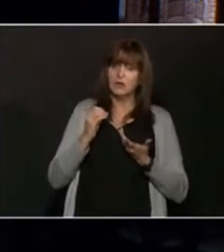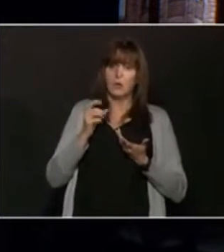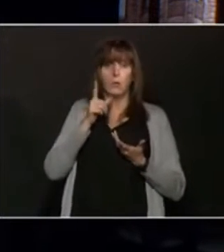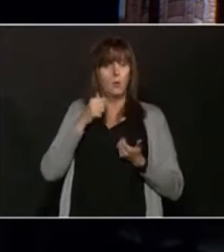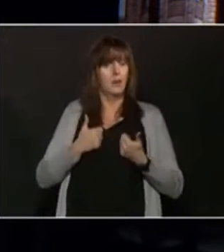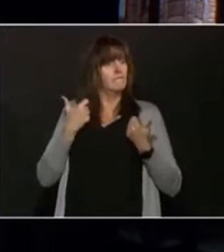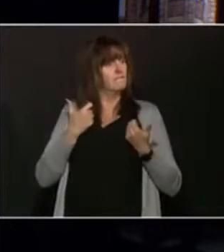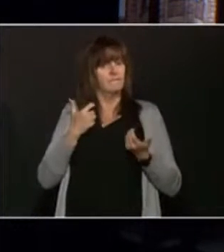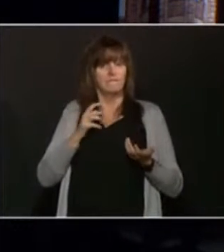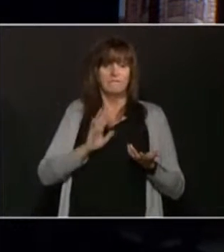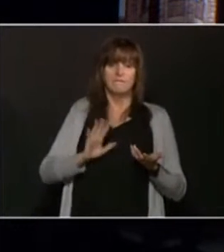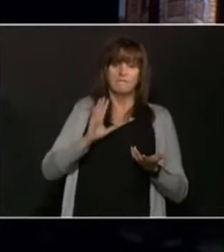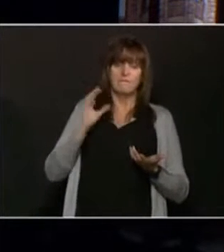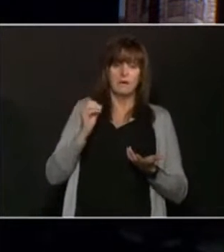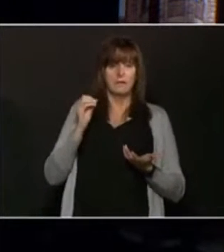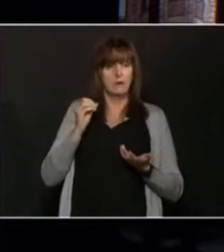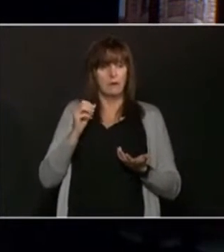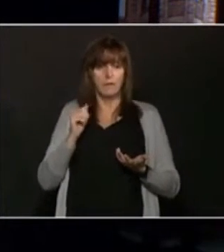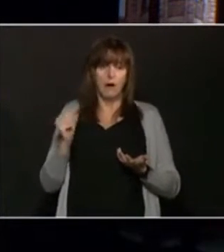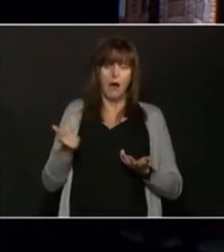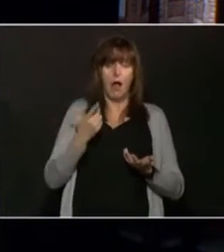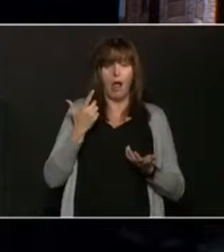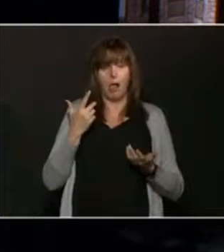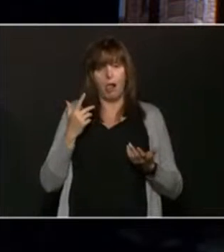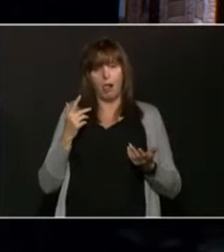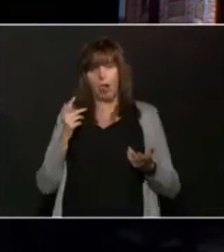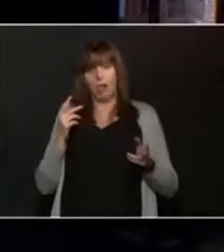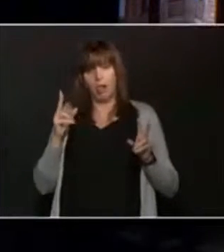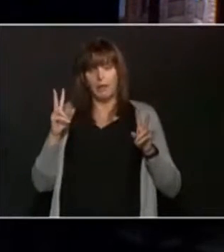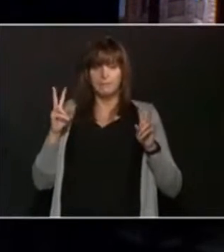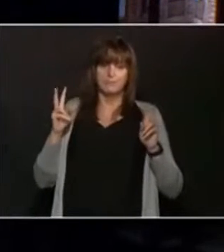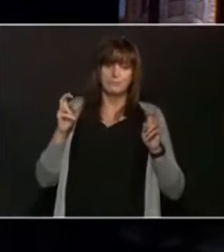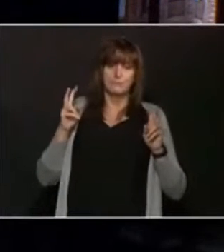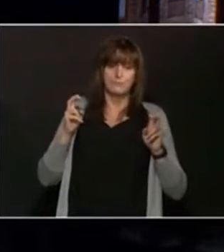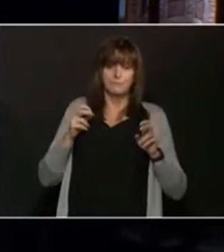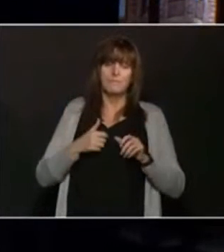extent is the lack of following the guidelines